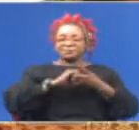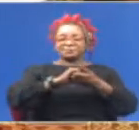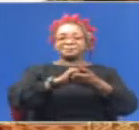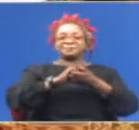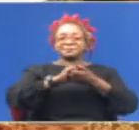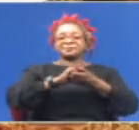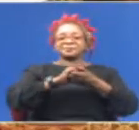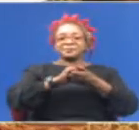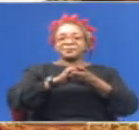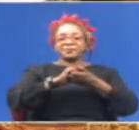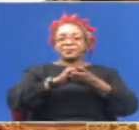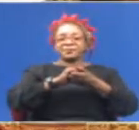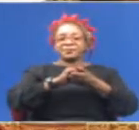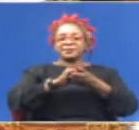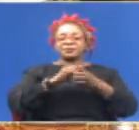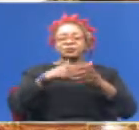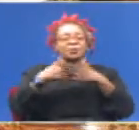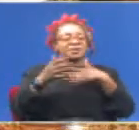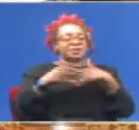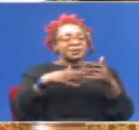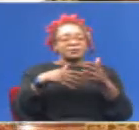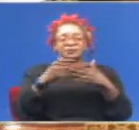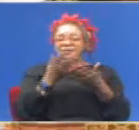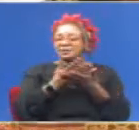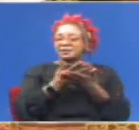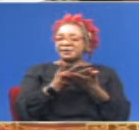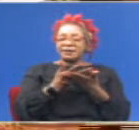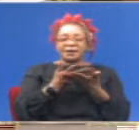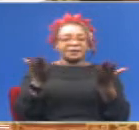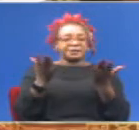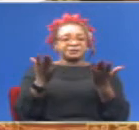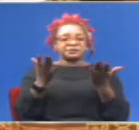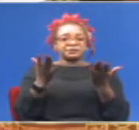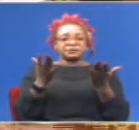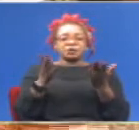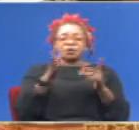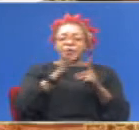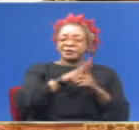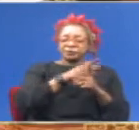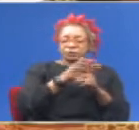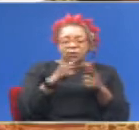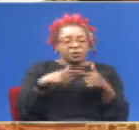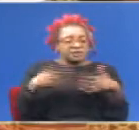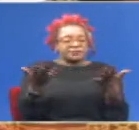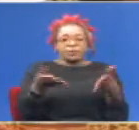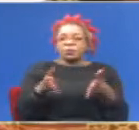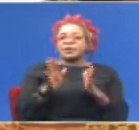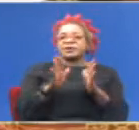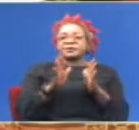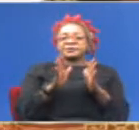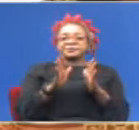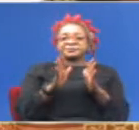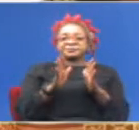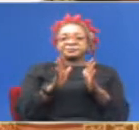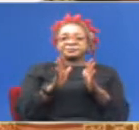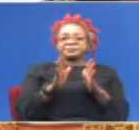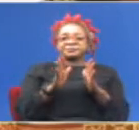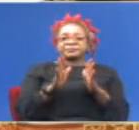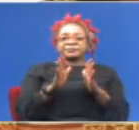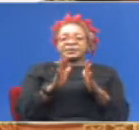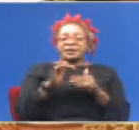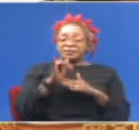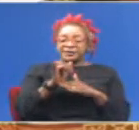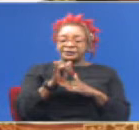will engage without any kind of coercion in whatever way. And this process